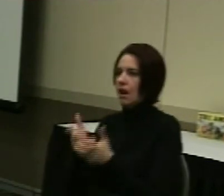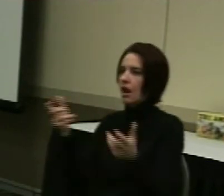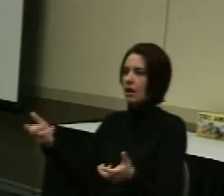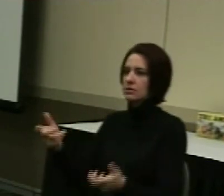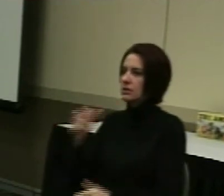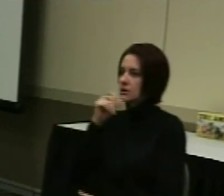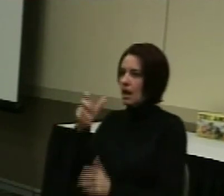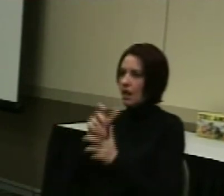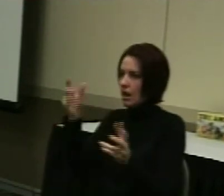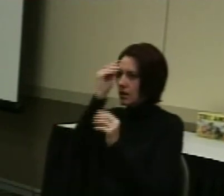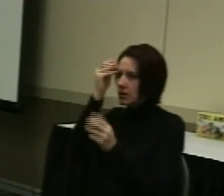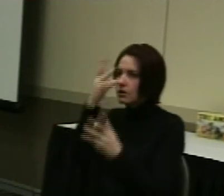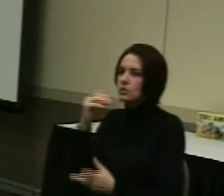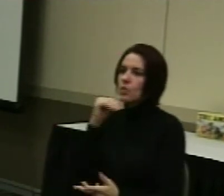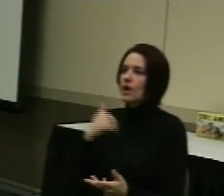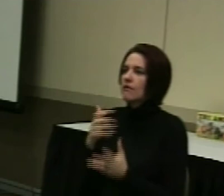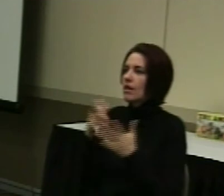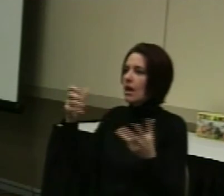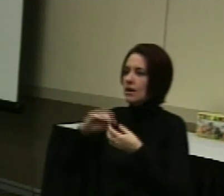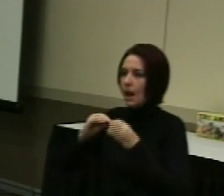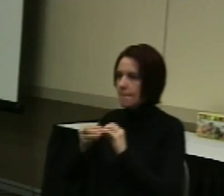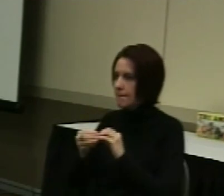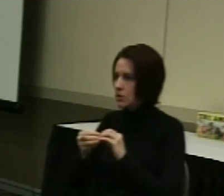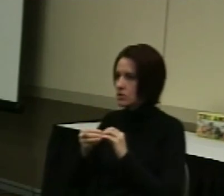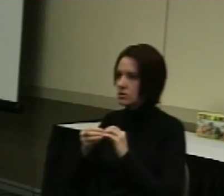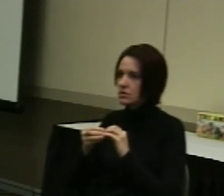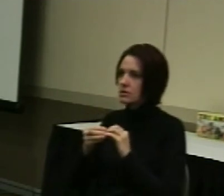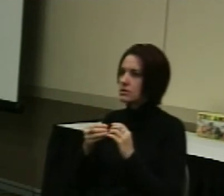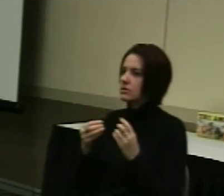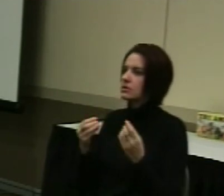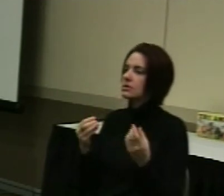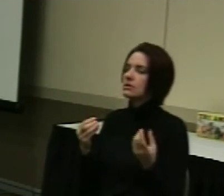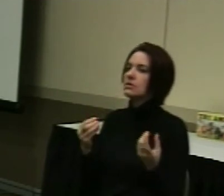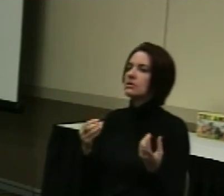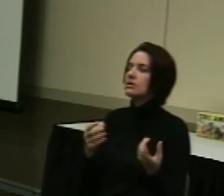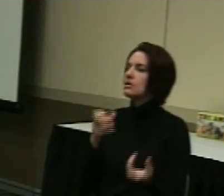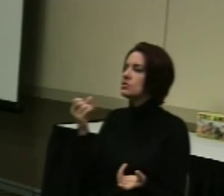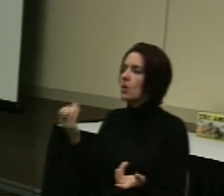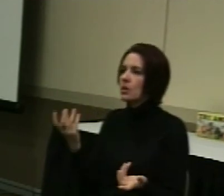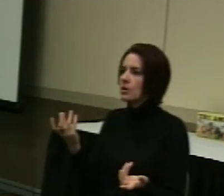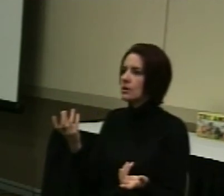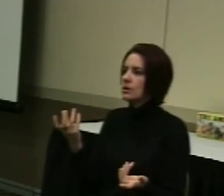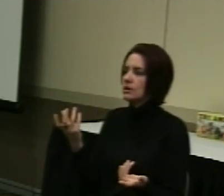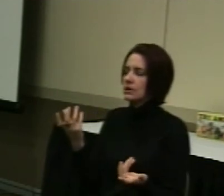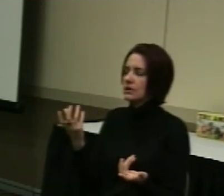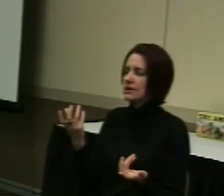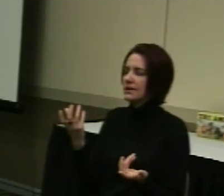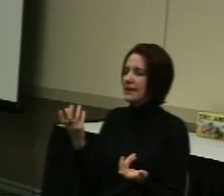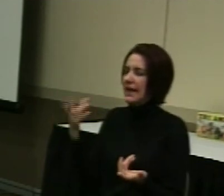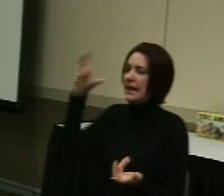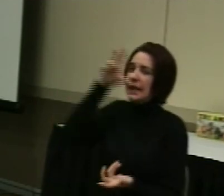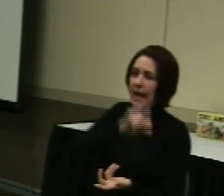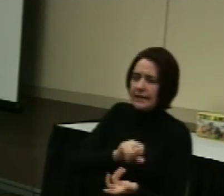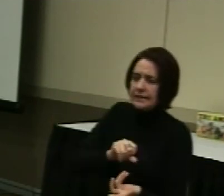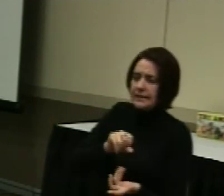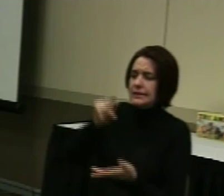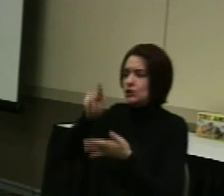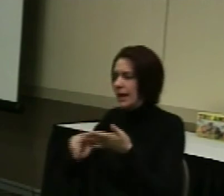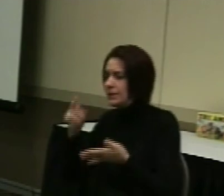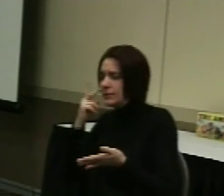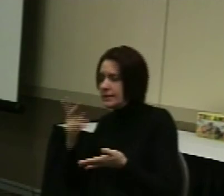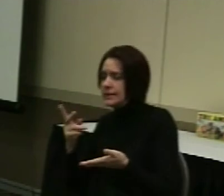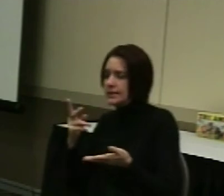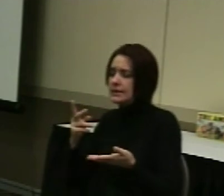not a lot of data, we don't have a lot of numbers, so it's kind of guess and check, which is fine, but sometimes that's tiring,